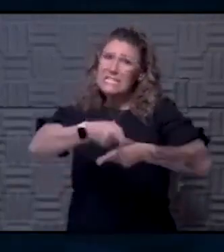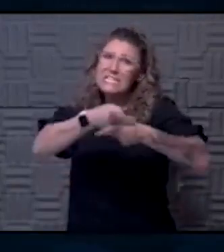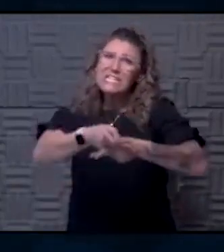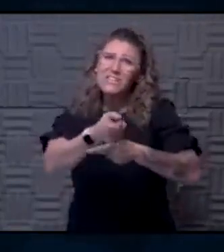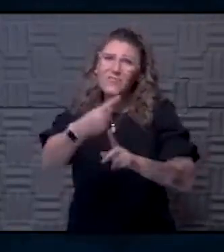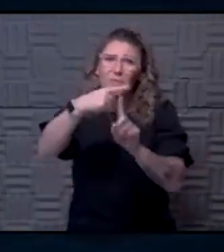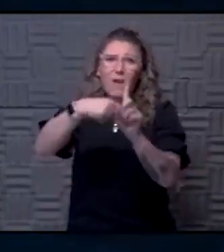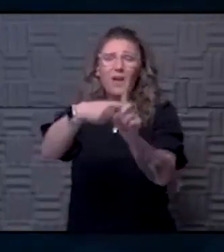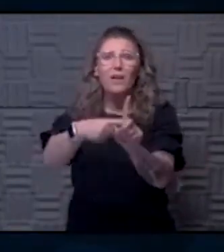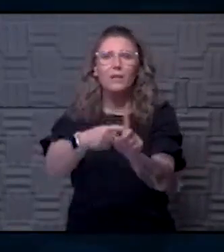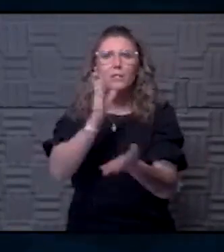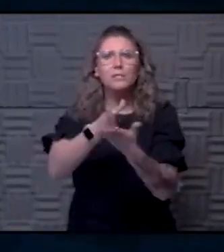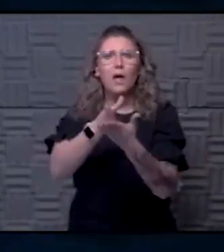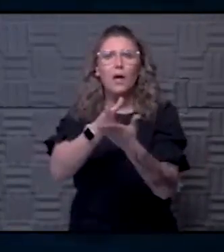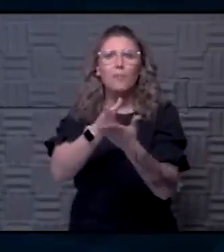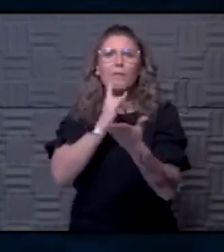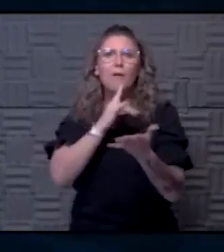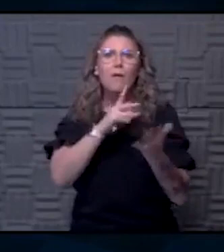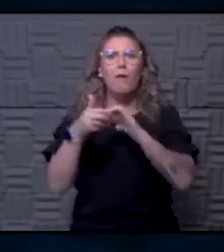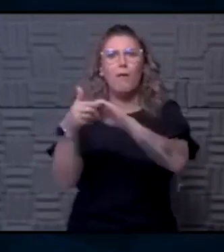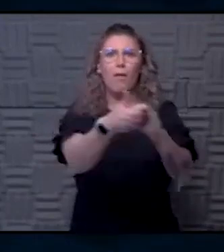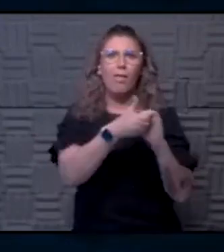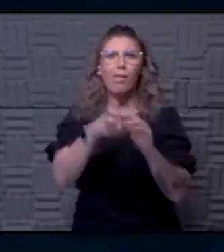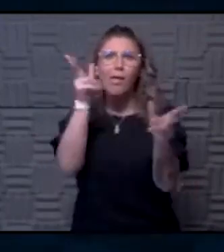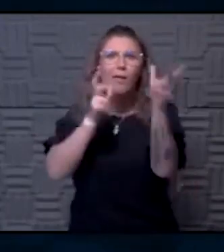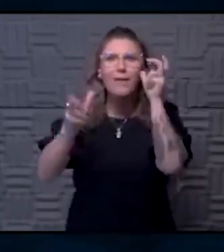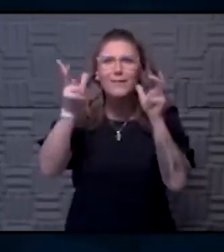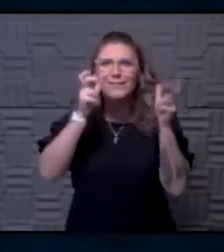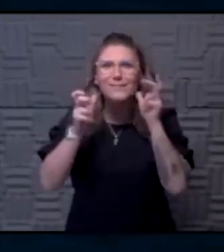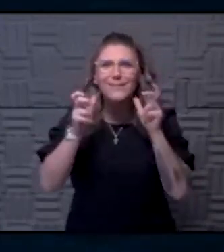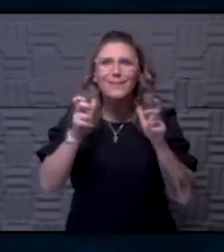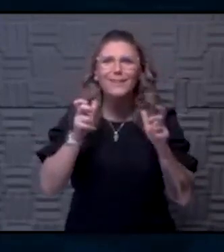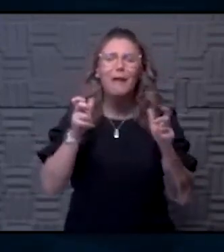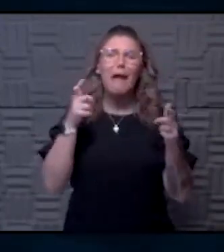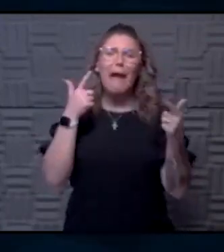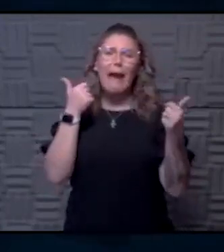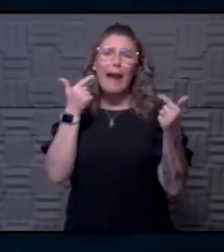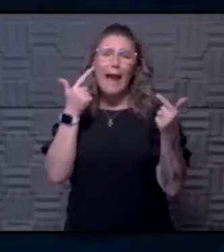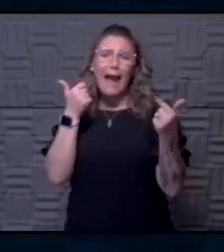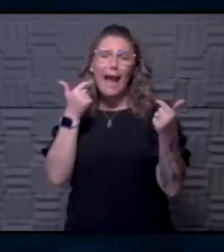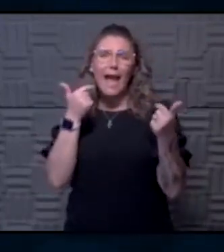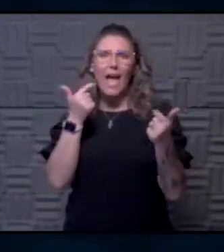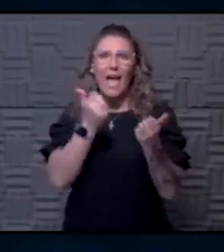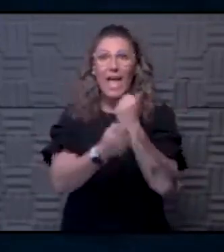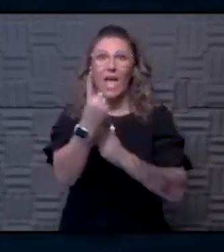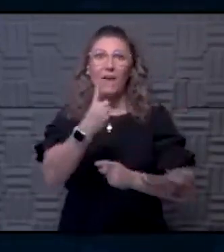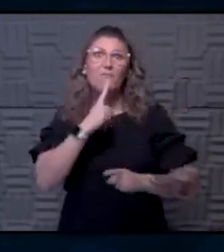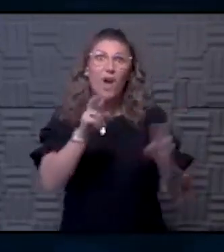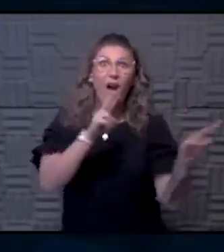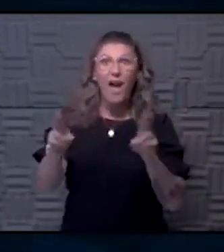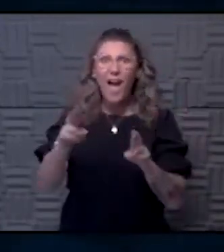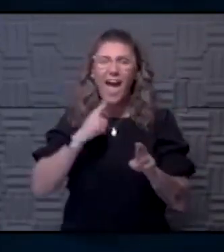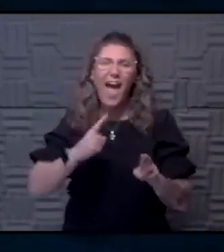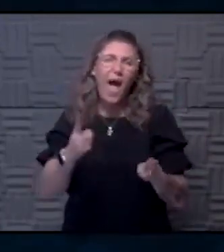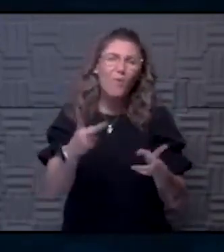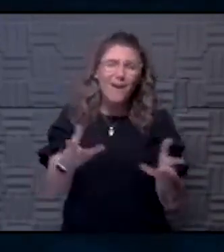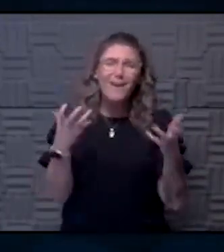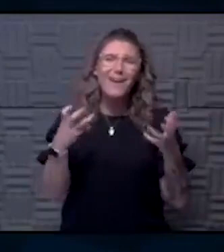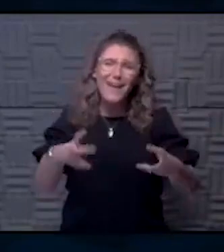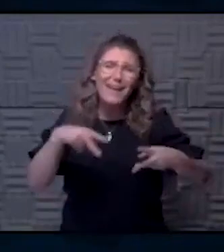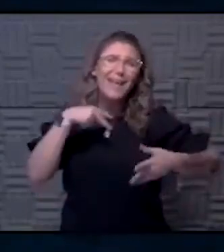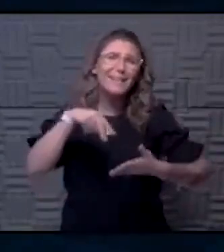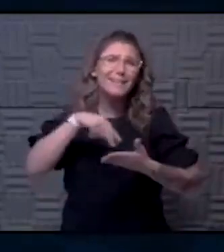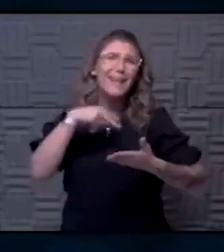couple months. They're like, stop, collaborate, and listen. But everyone's too pumped up. They're like, I wanna dance